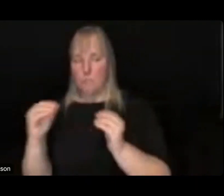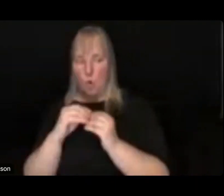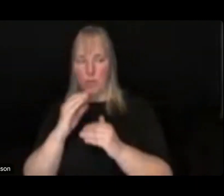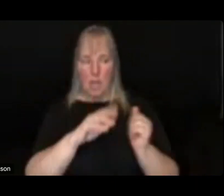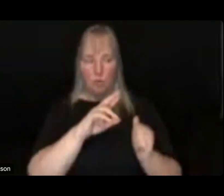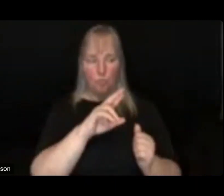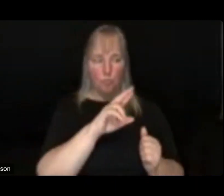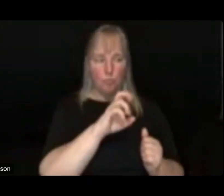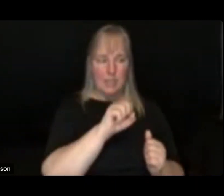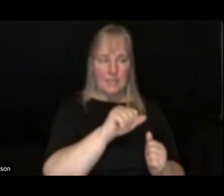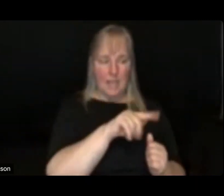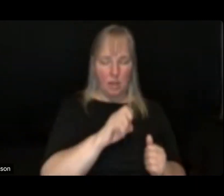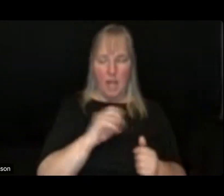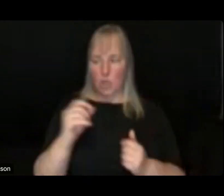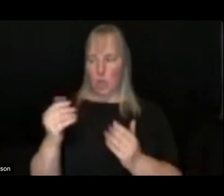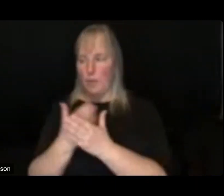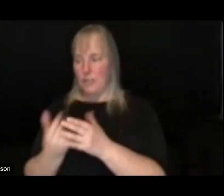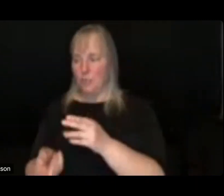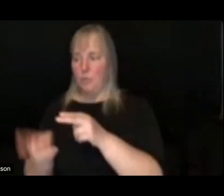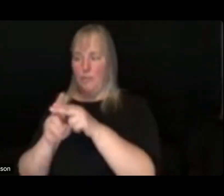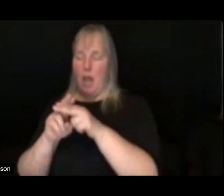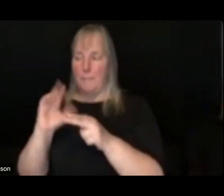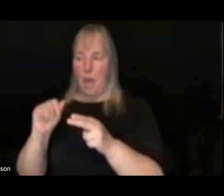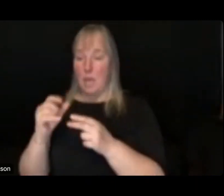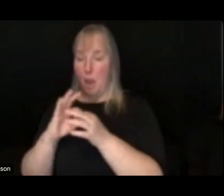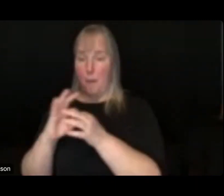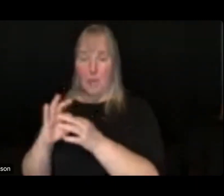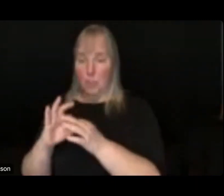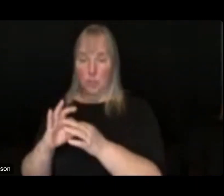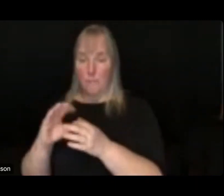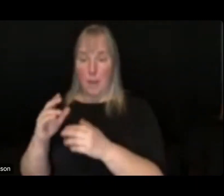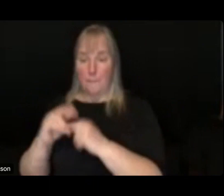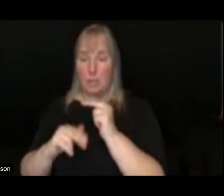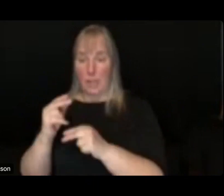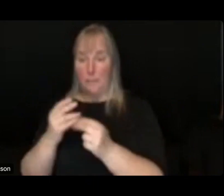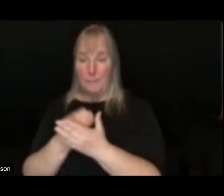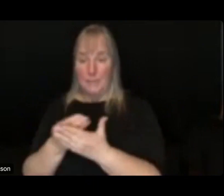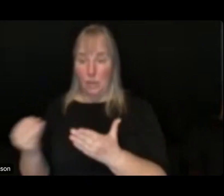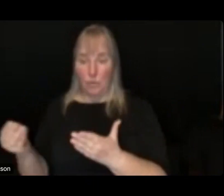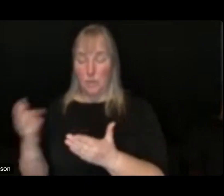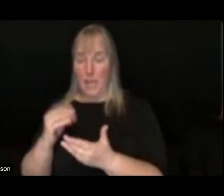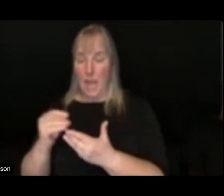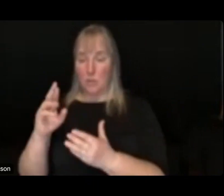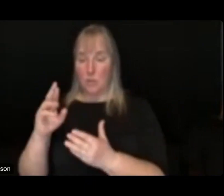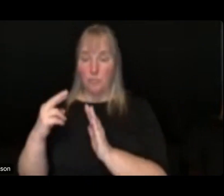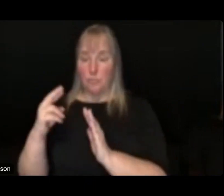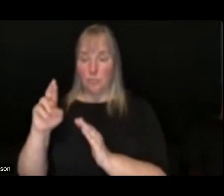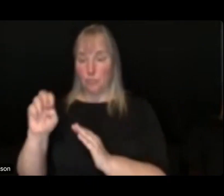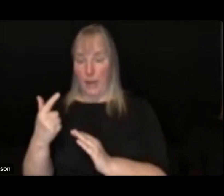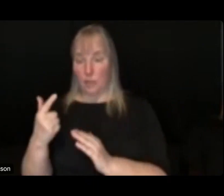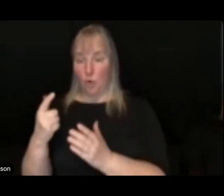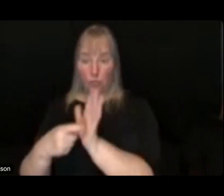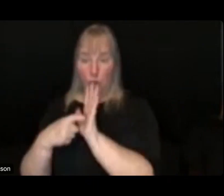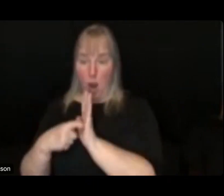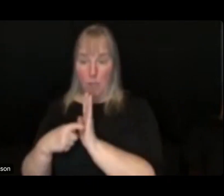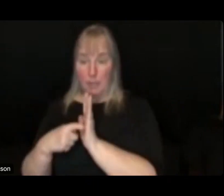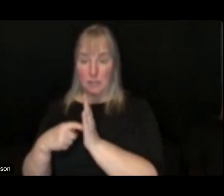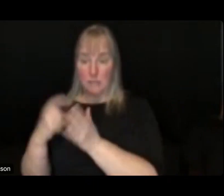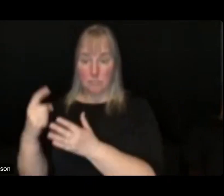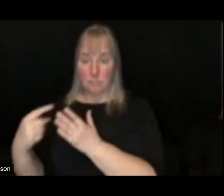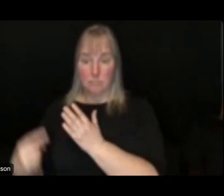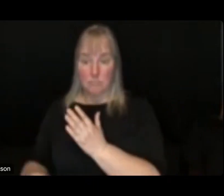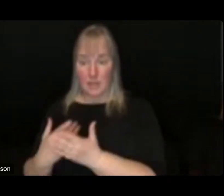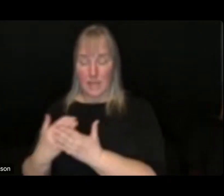20% by a combination of building materials and regulatory requirements,